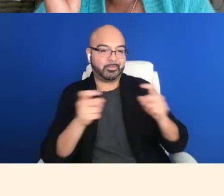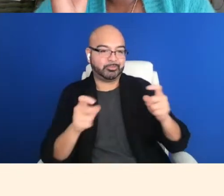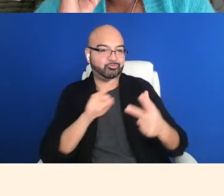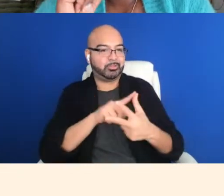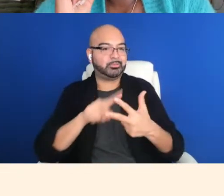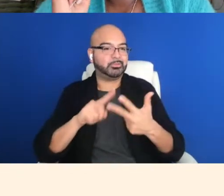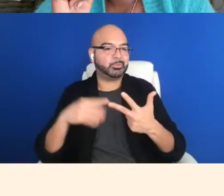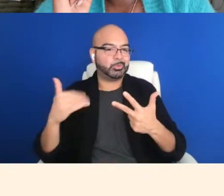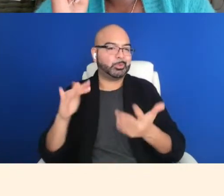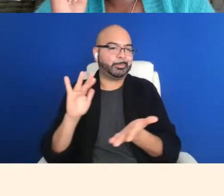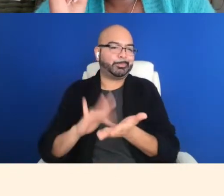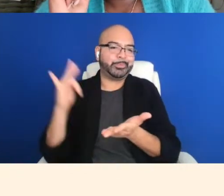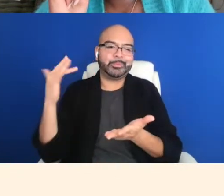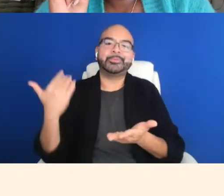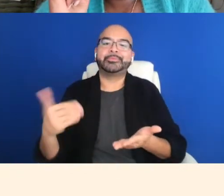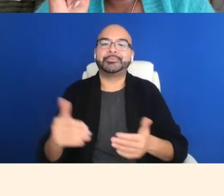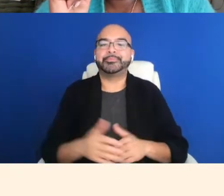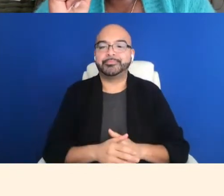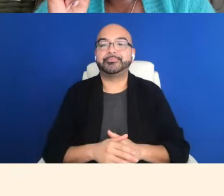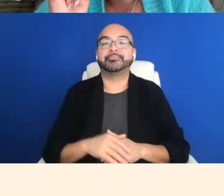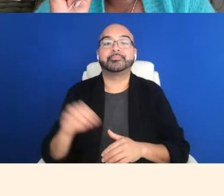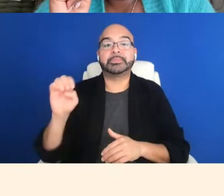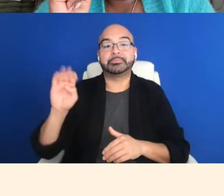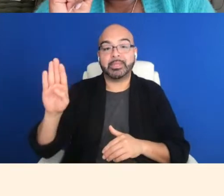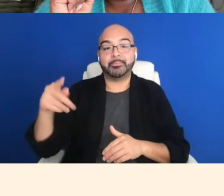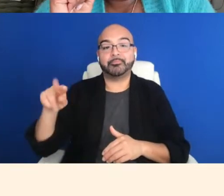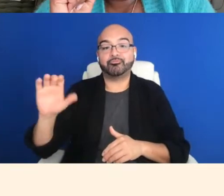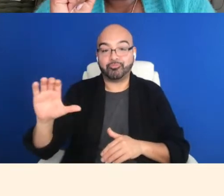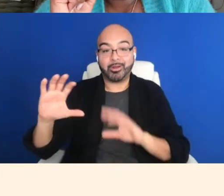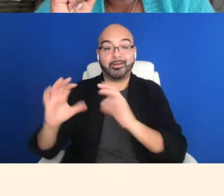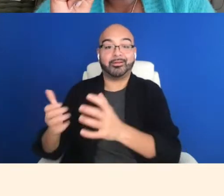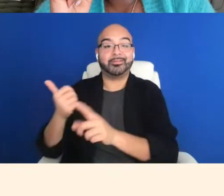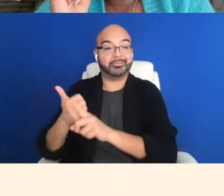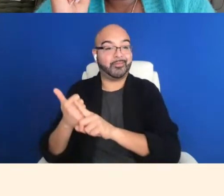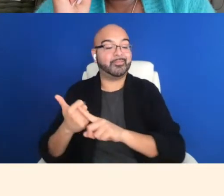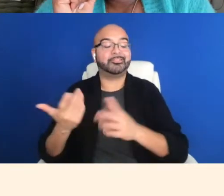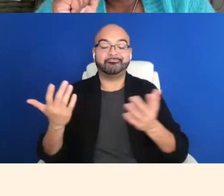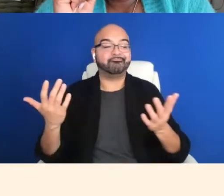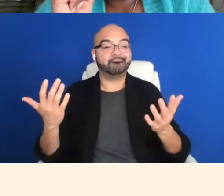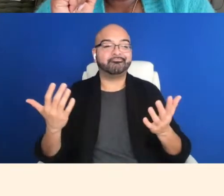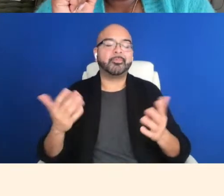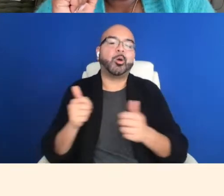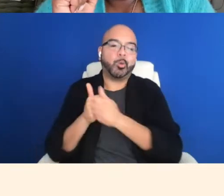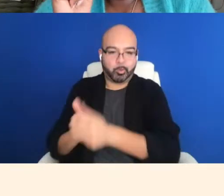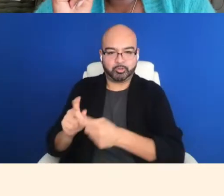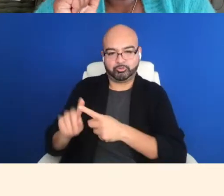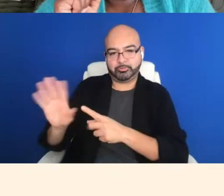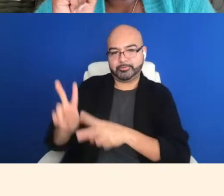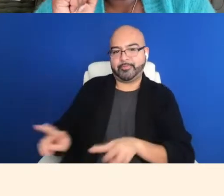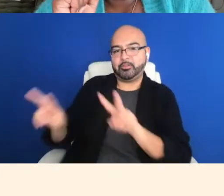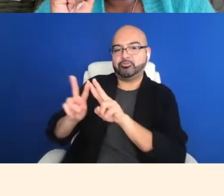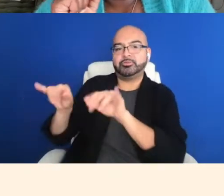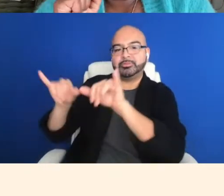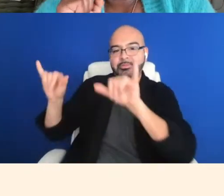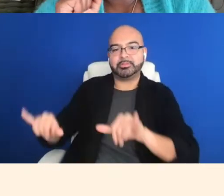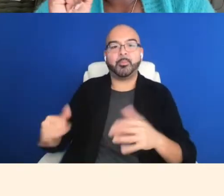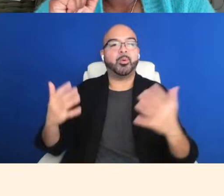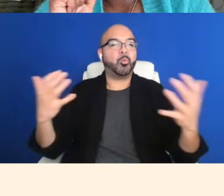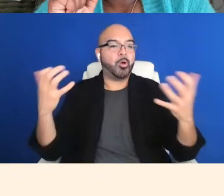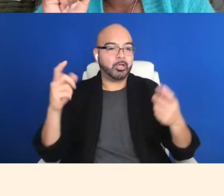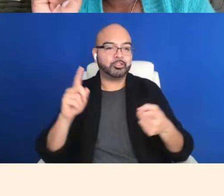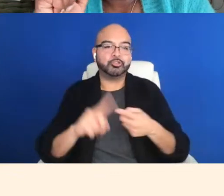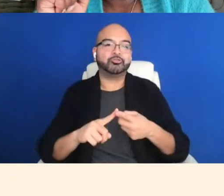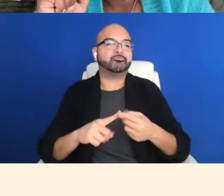The East Bay Permanent Real Estate Cooperative explicitly, according to its value system, seeks to displace